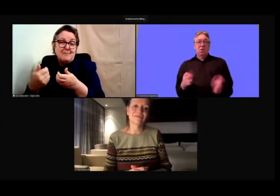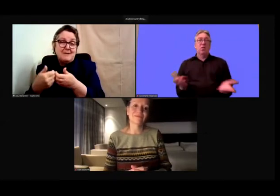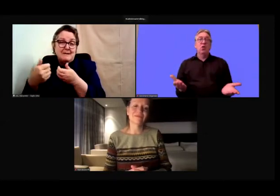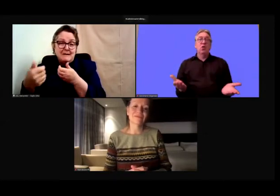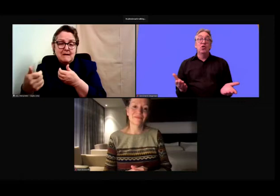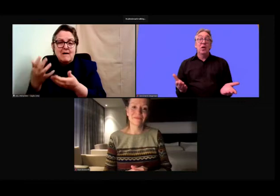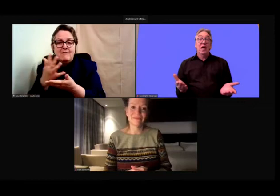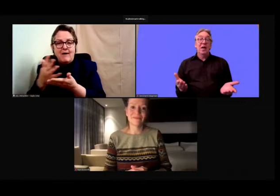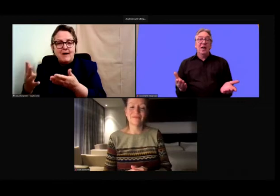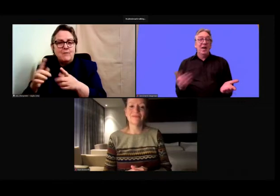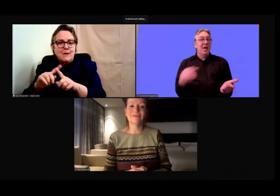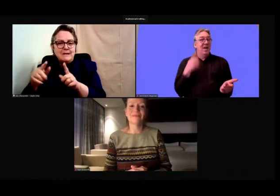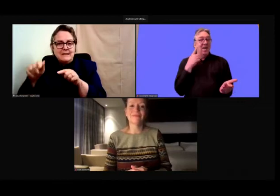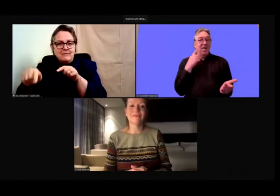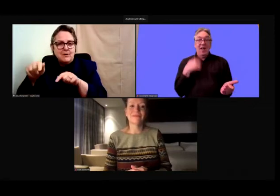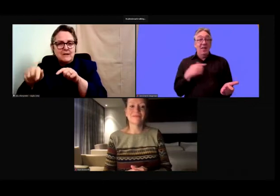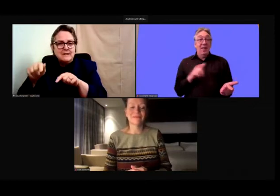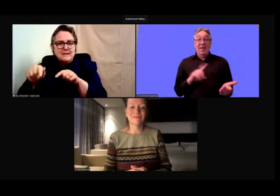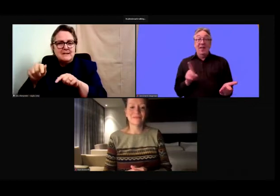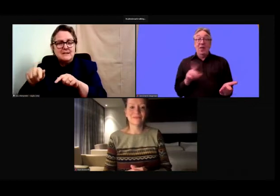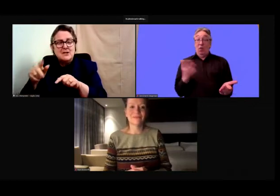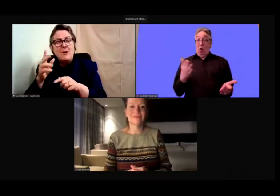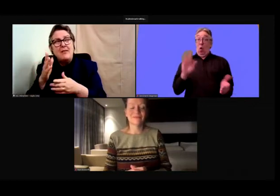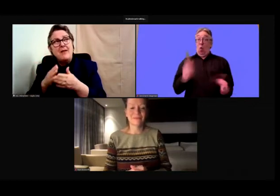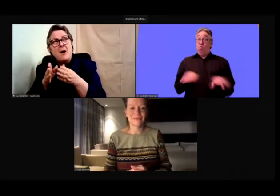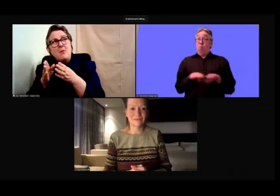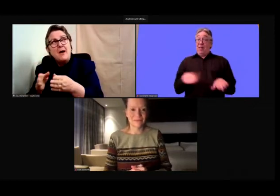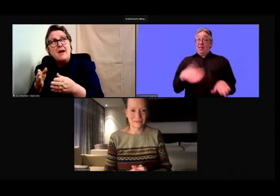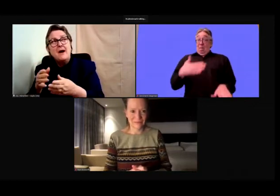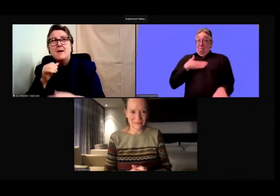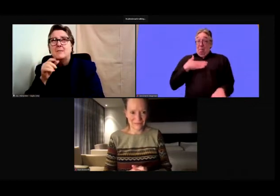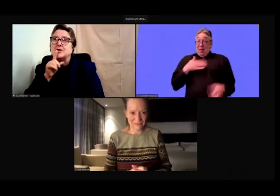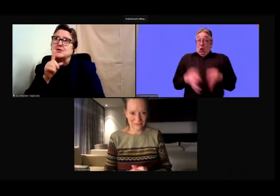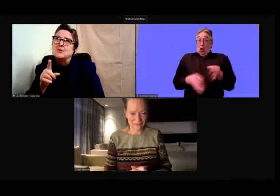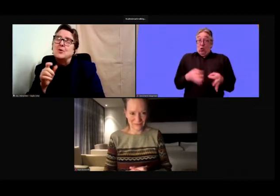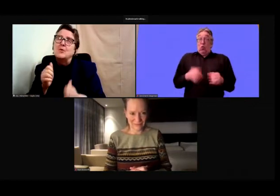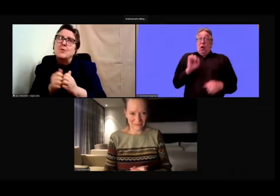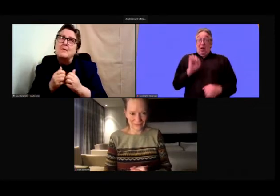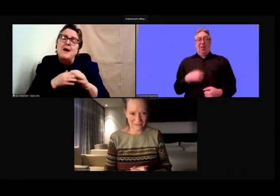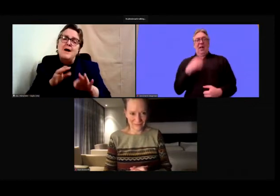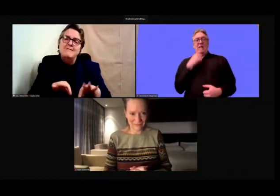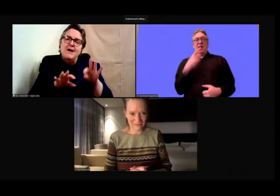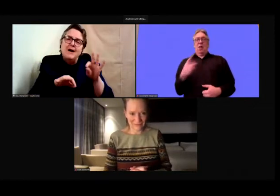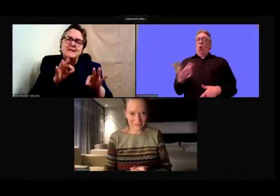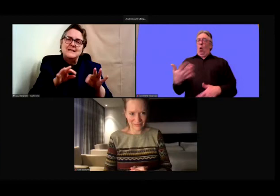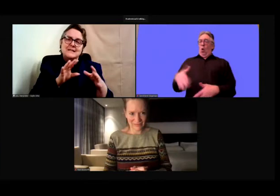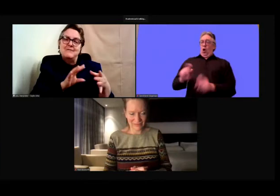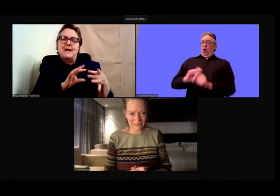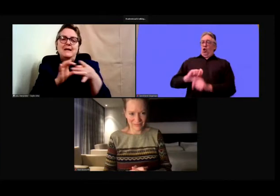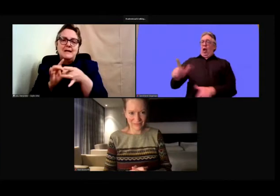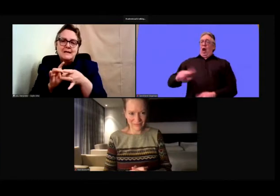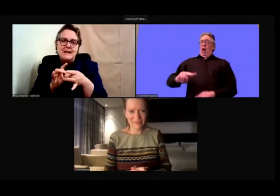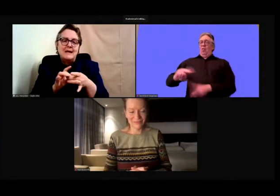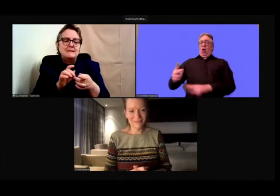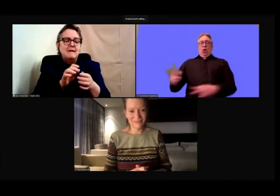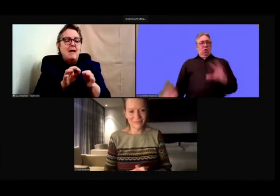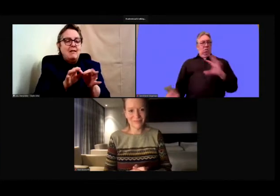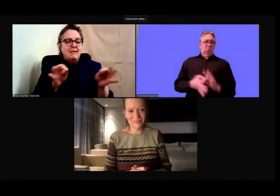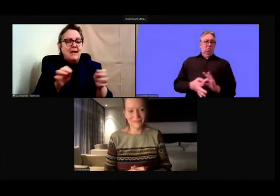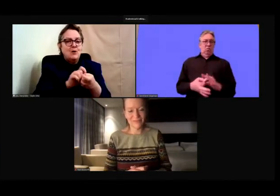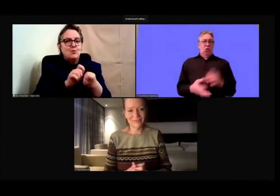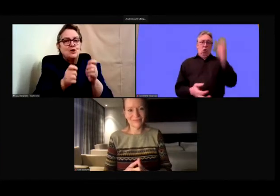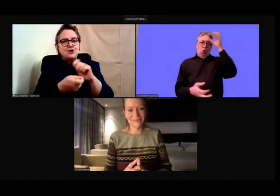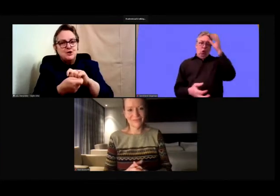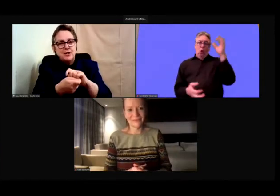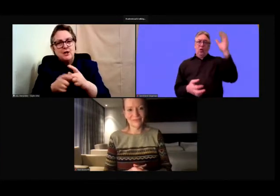really sure whether, at least with my findings, I can now connect language change to cognitive change. I haven't really looked